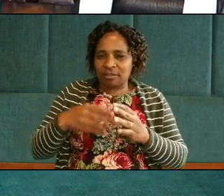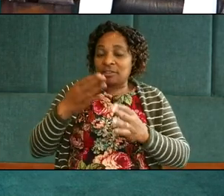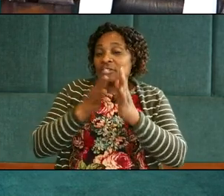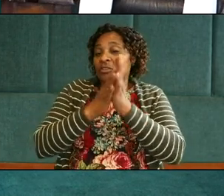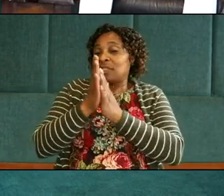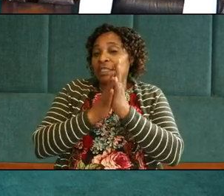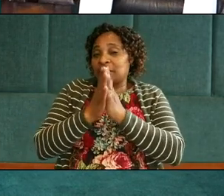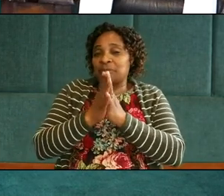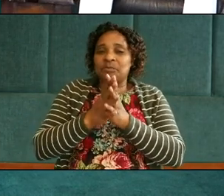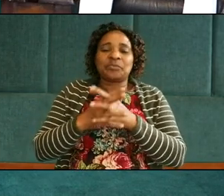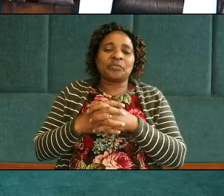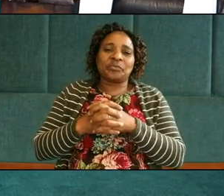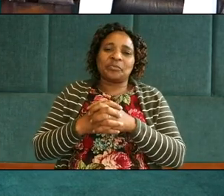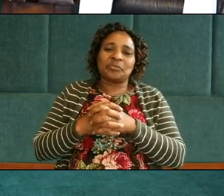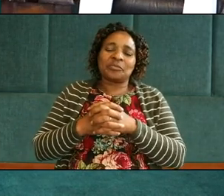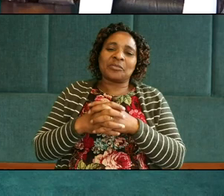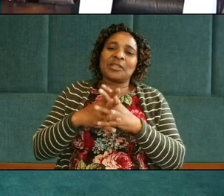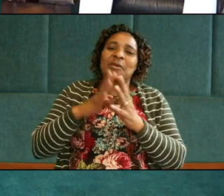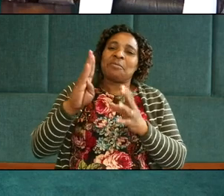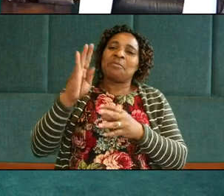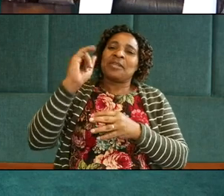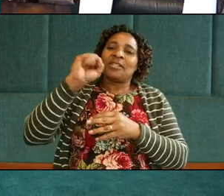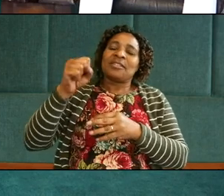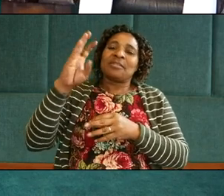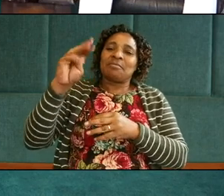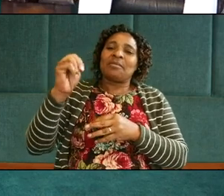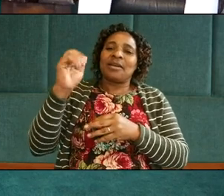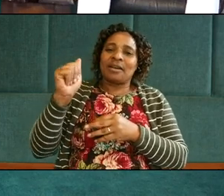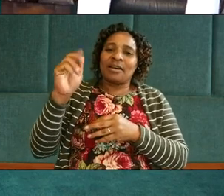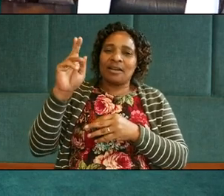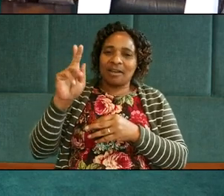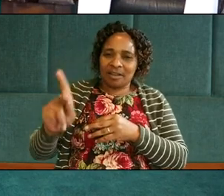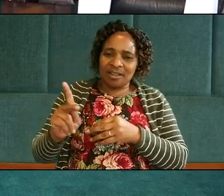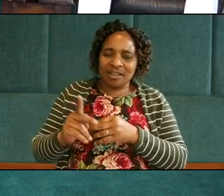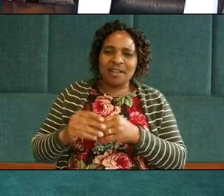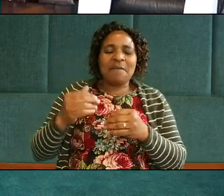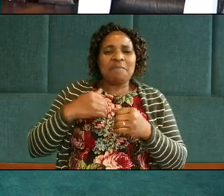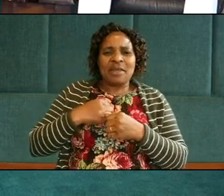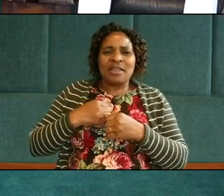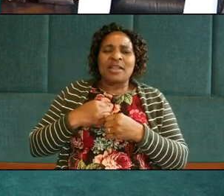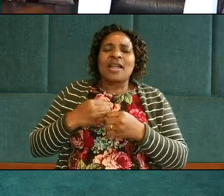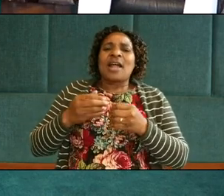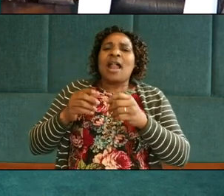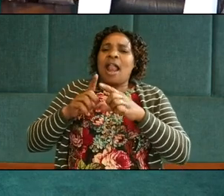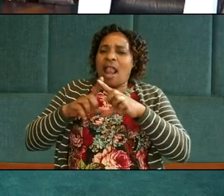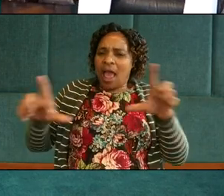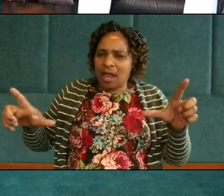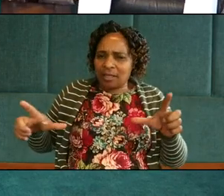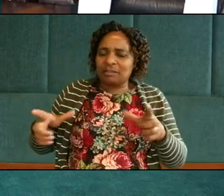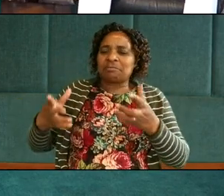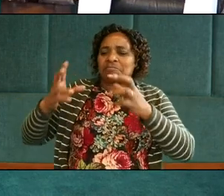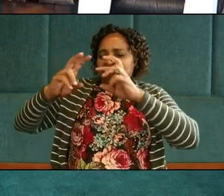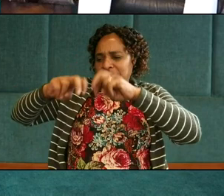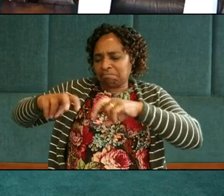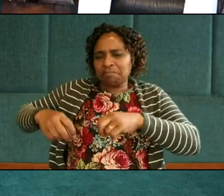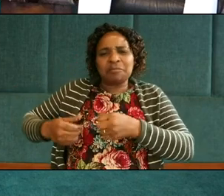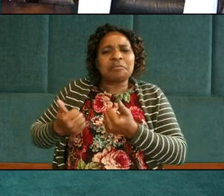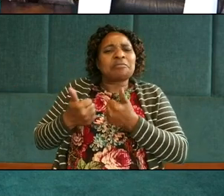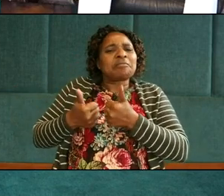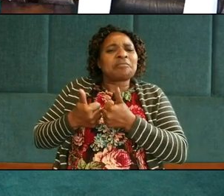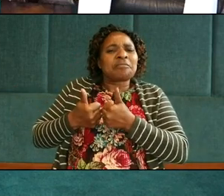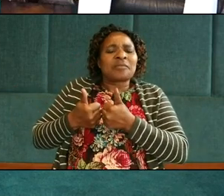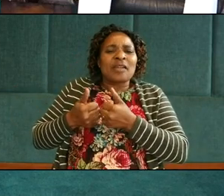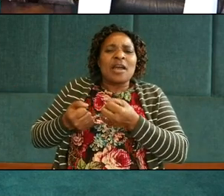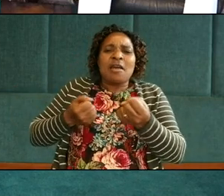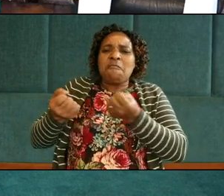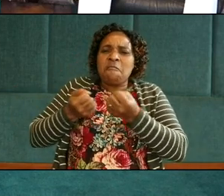Interesting. Shabis Mark, what would you buy? I'm curious. Right now, I'd buy a Land Rover Discovery if I had a bottomless